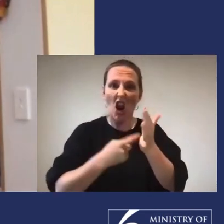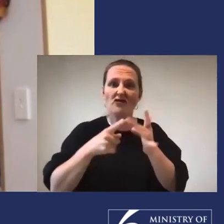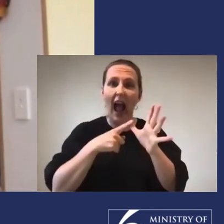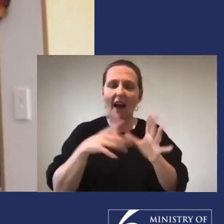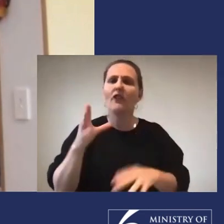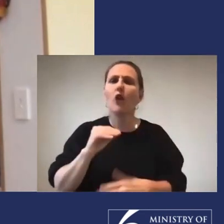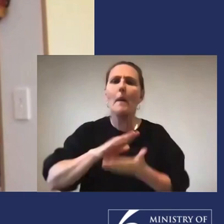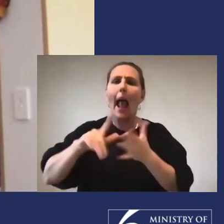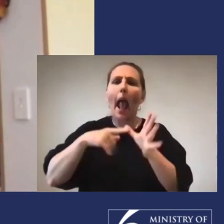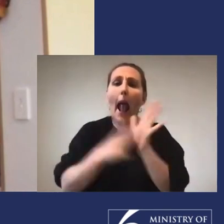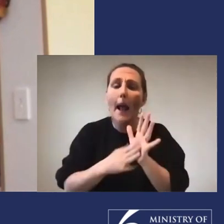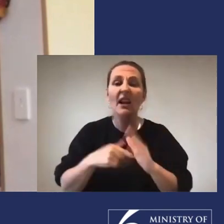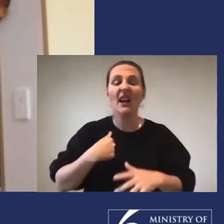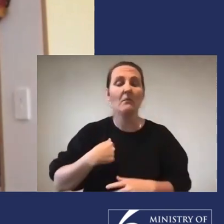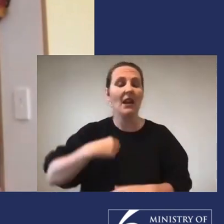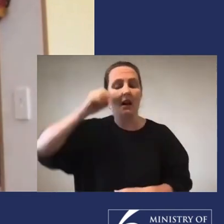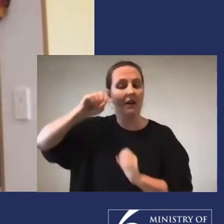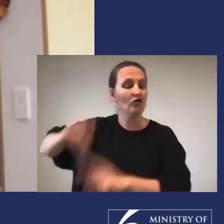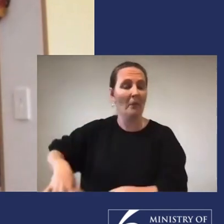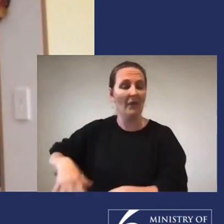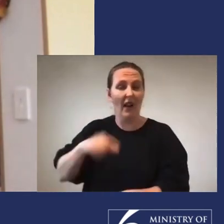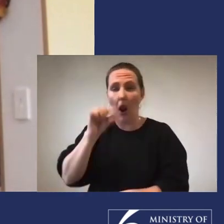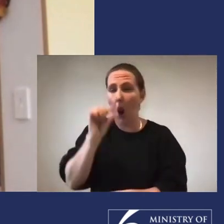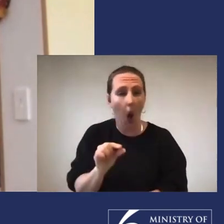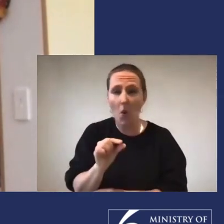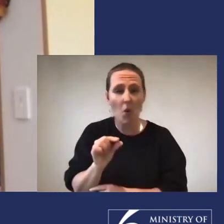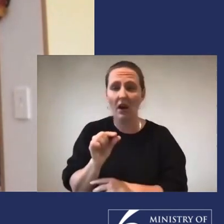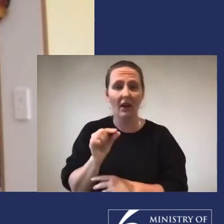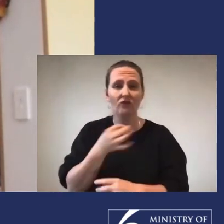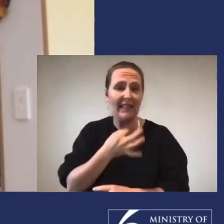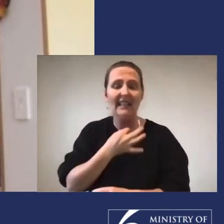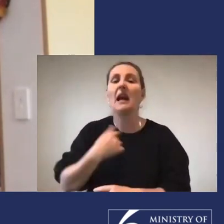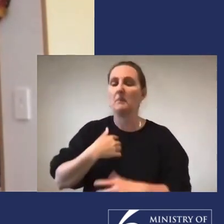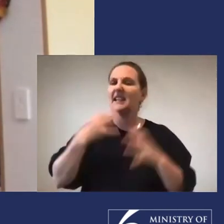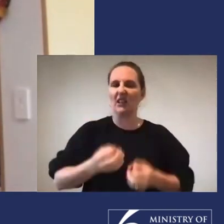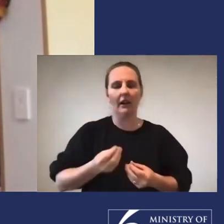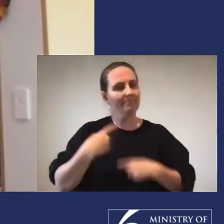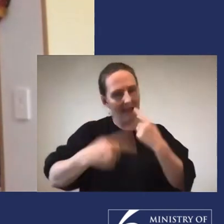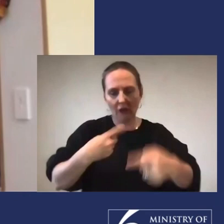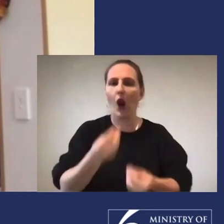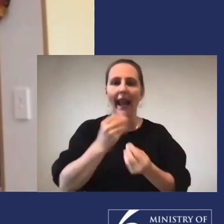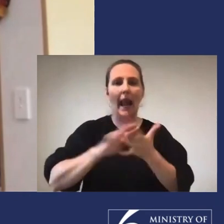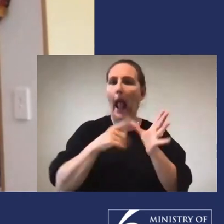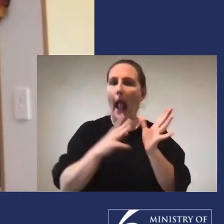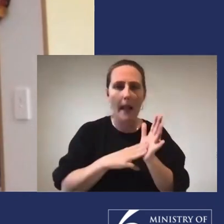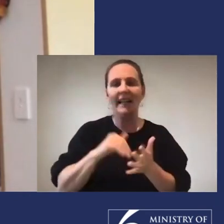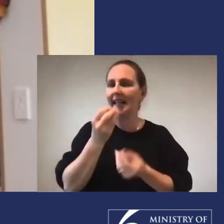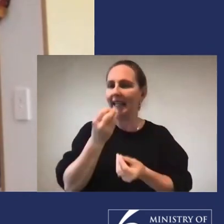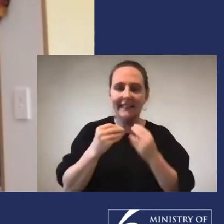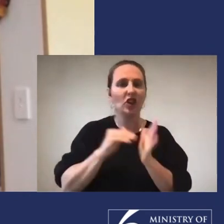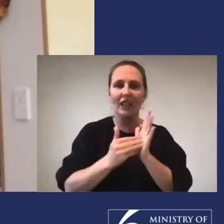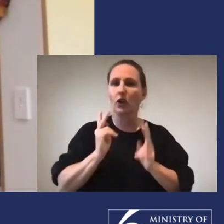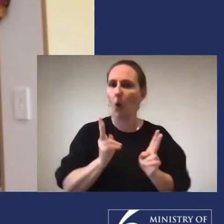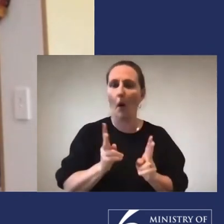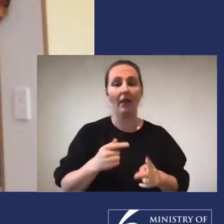very, very wonderful for me. I hope that this kōrero, that this conversation can be really freeing and empowering for you